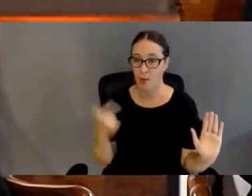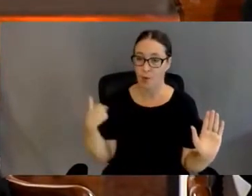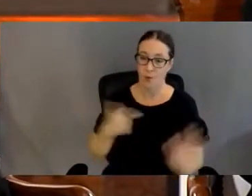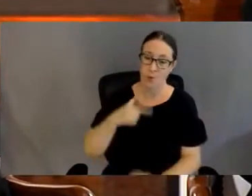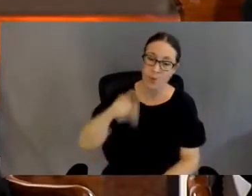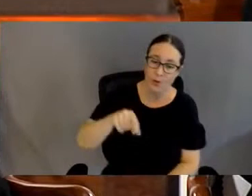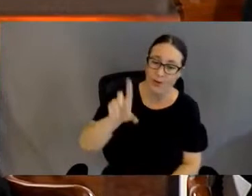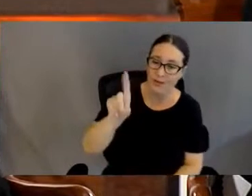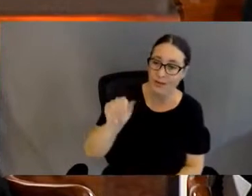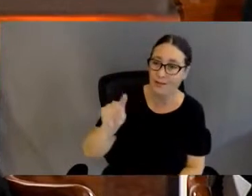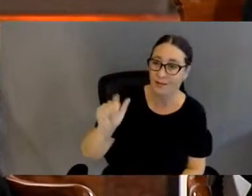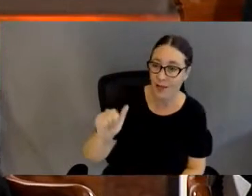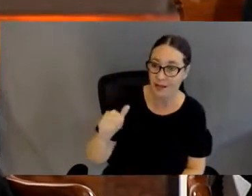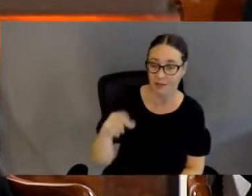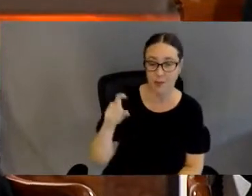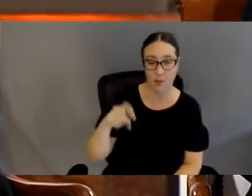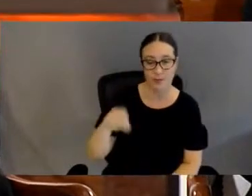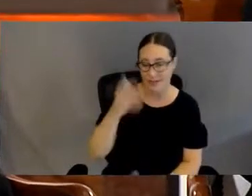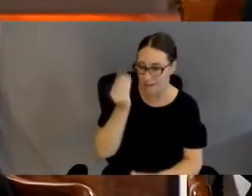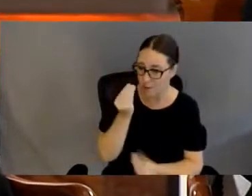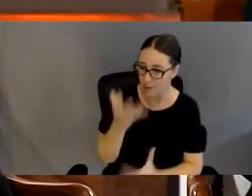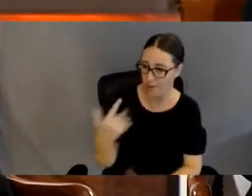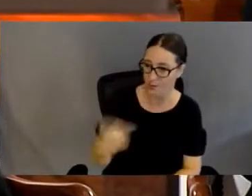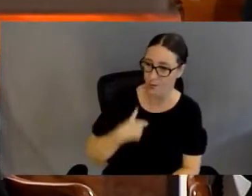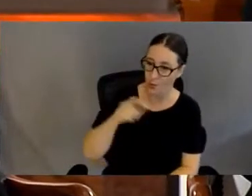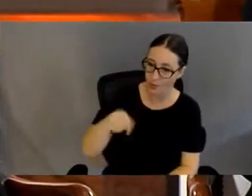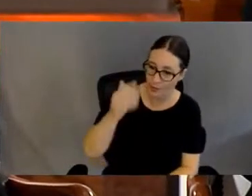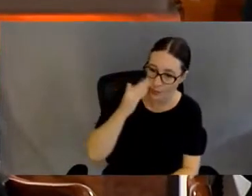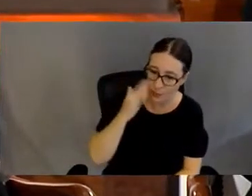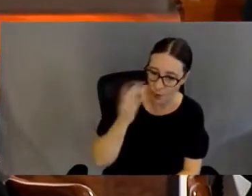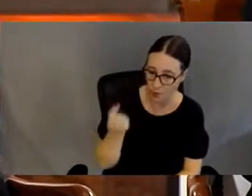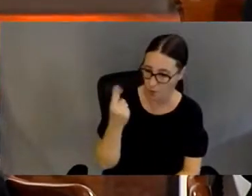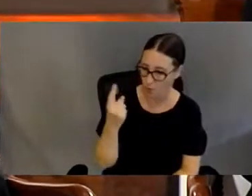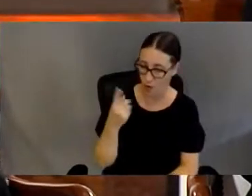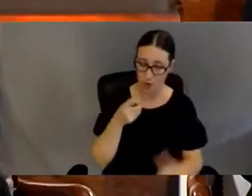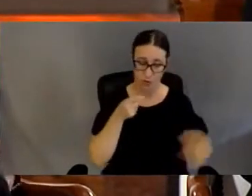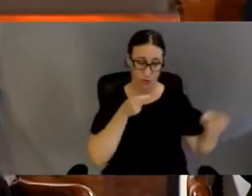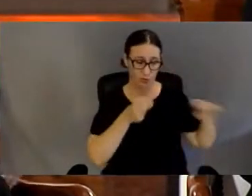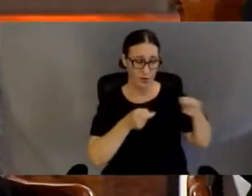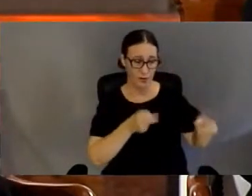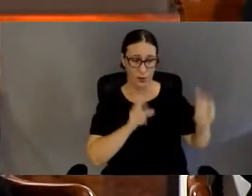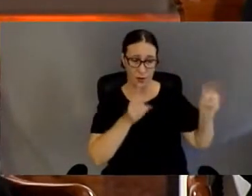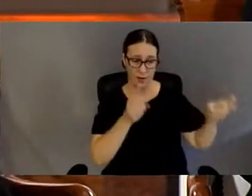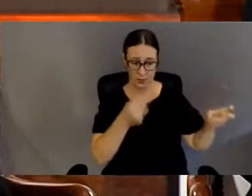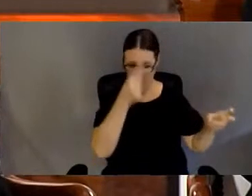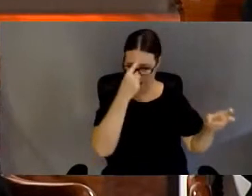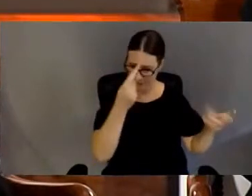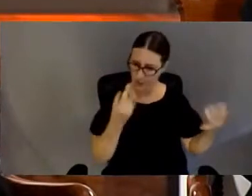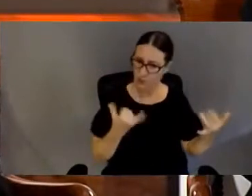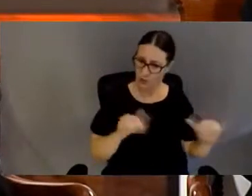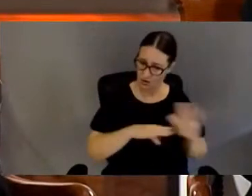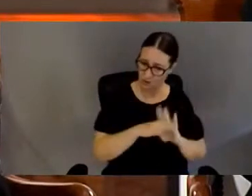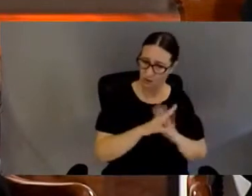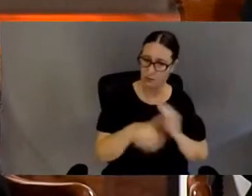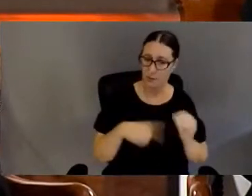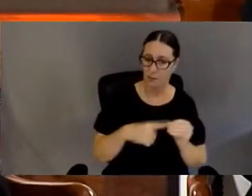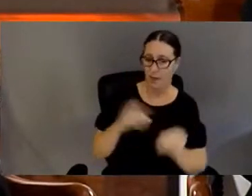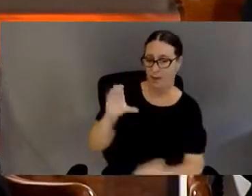we need to know. There are regulatory issues that I believe are in the works around CRA